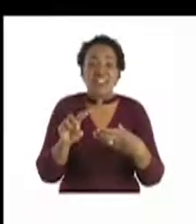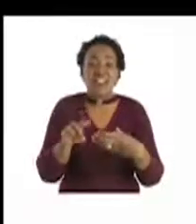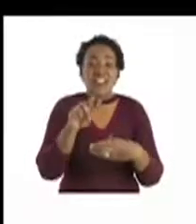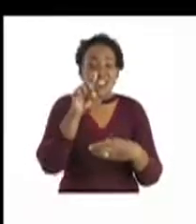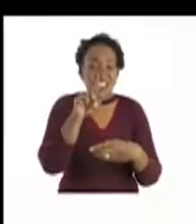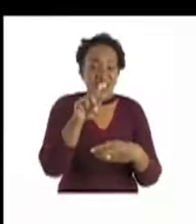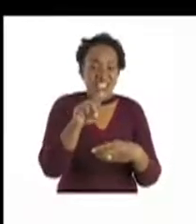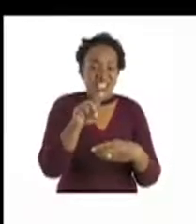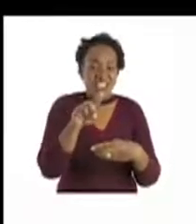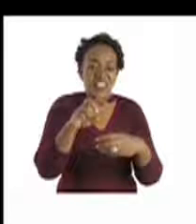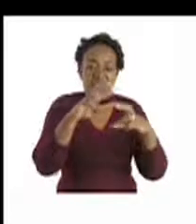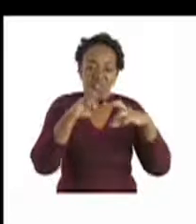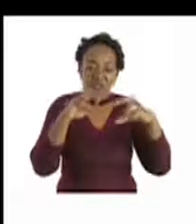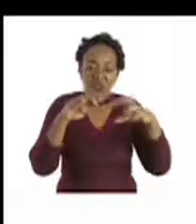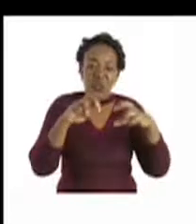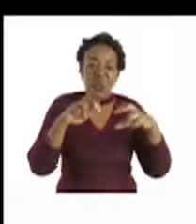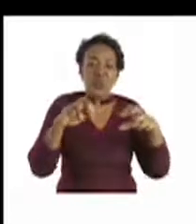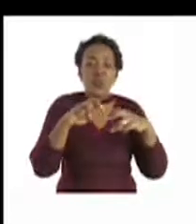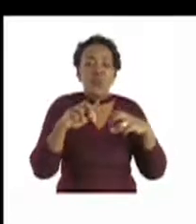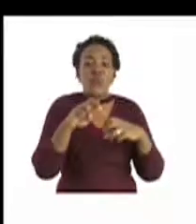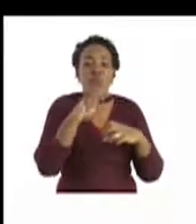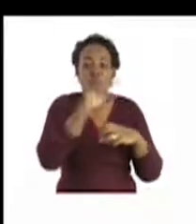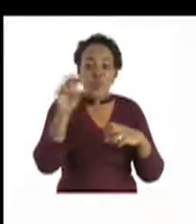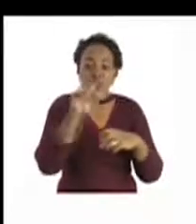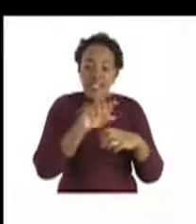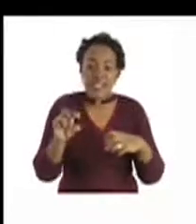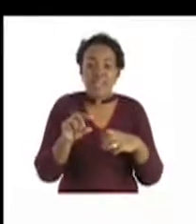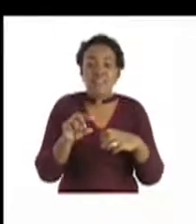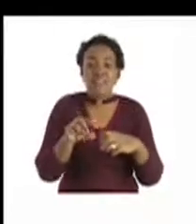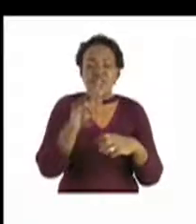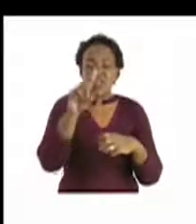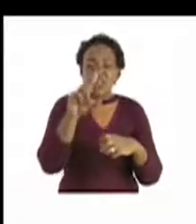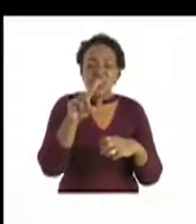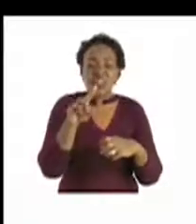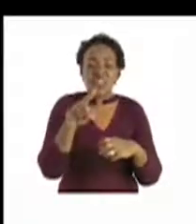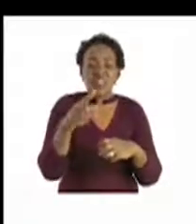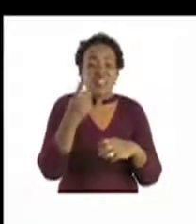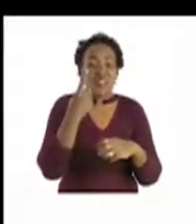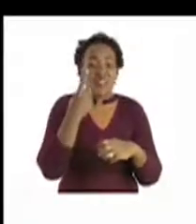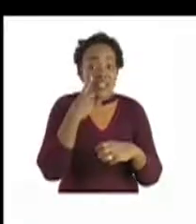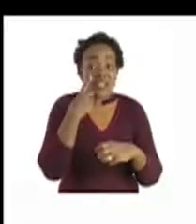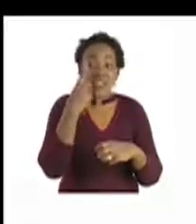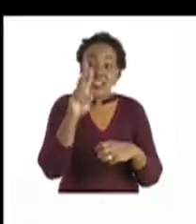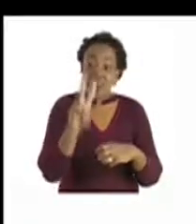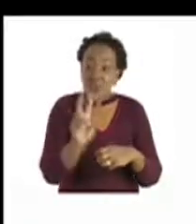this puzzle, we are going to search for the sight words.